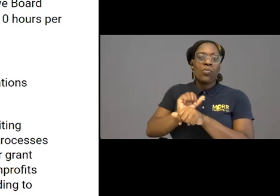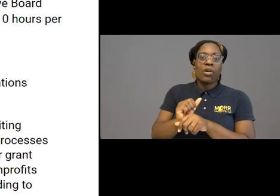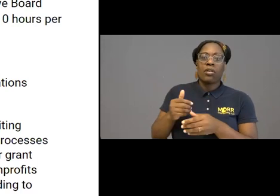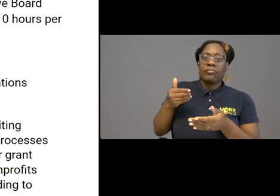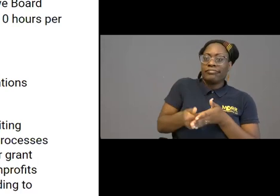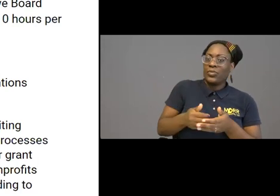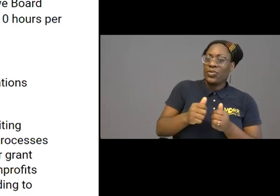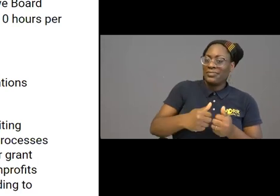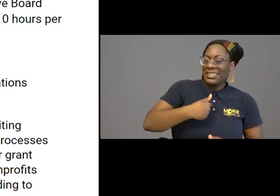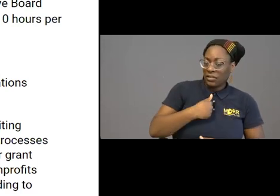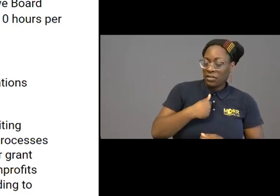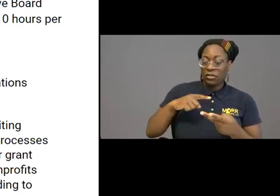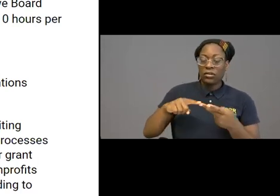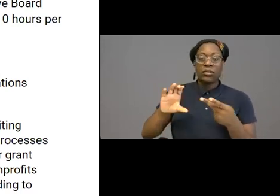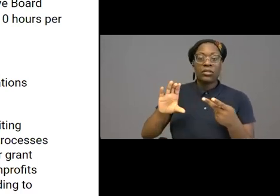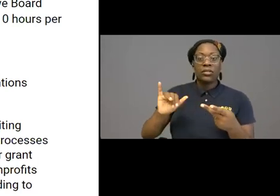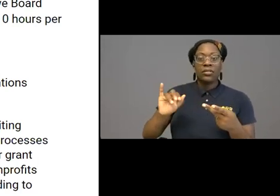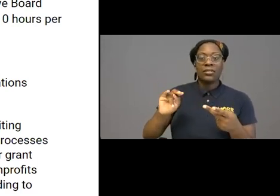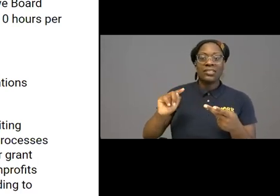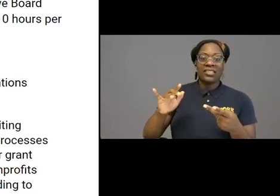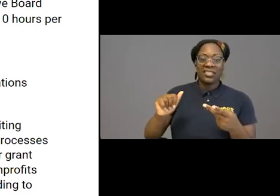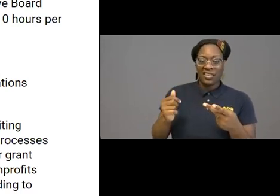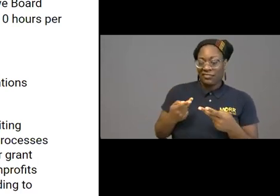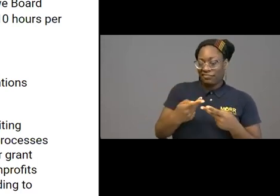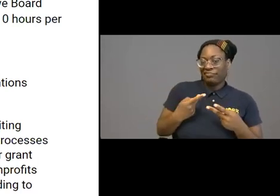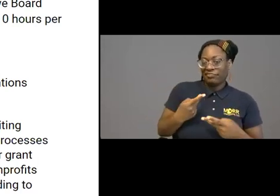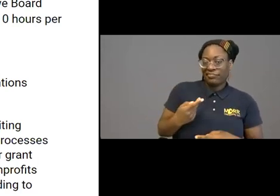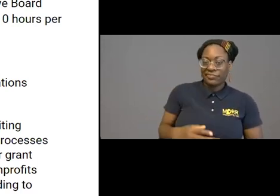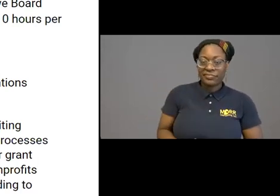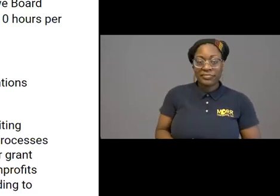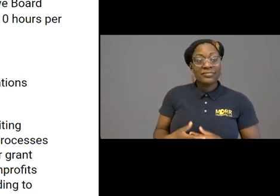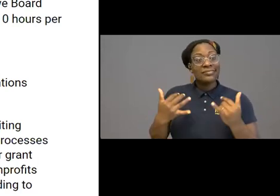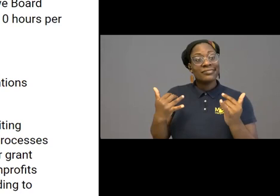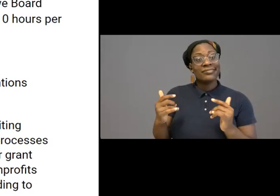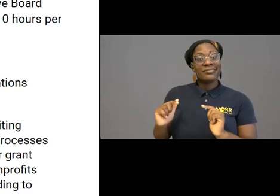And now I'll turn it over to Elle to talk about the grant coordinator position. Sure, thanks,